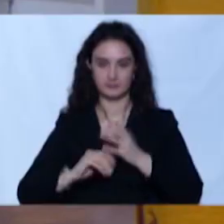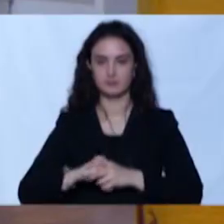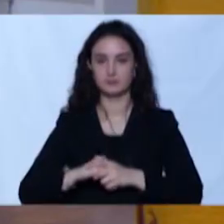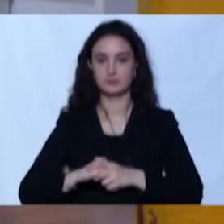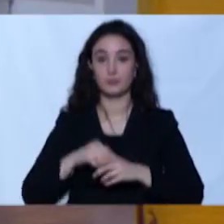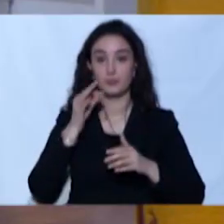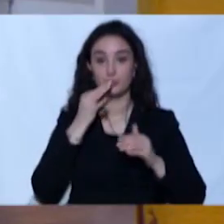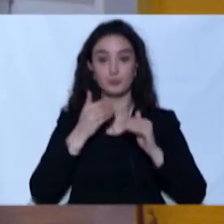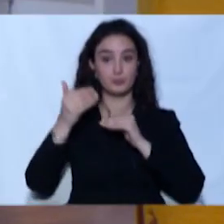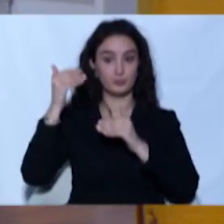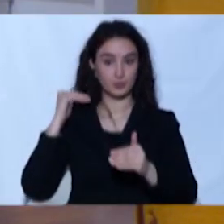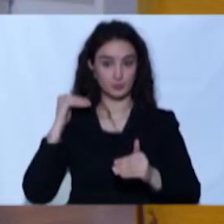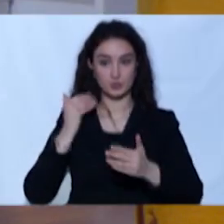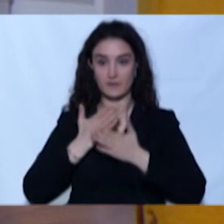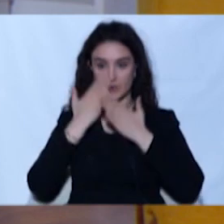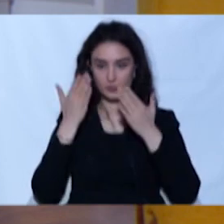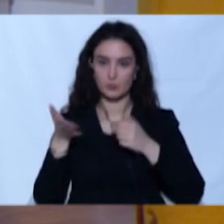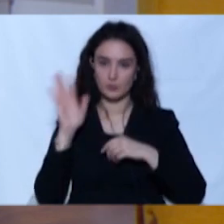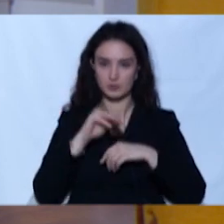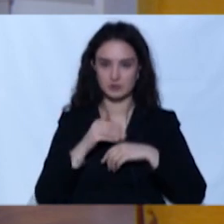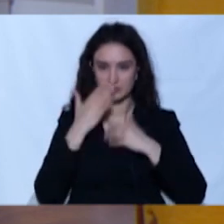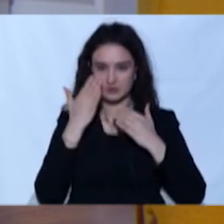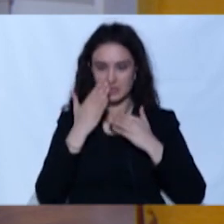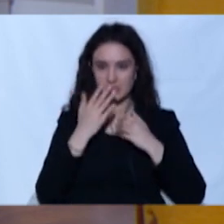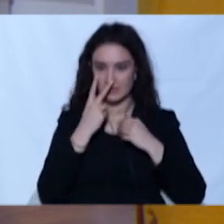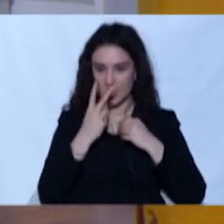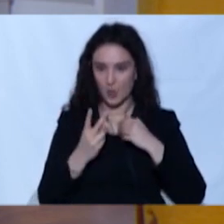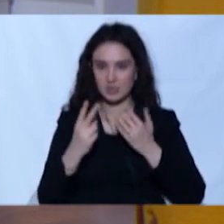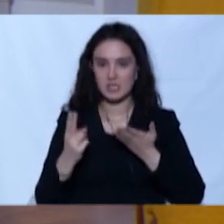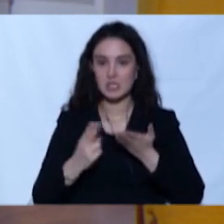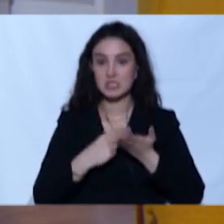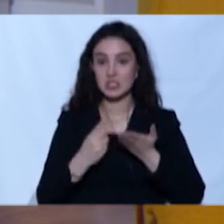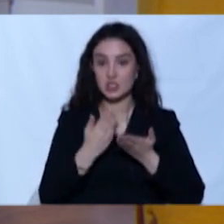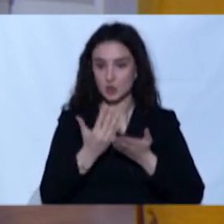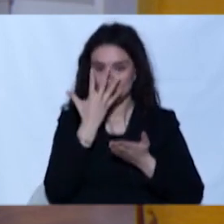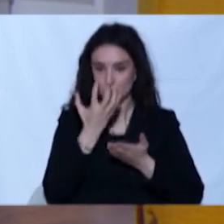Before we read, let's look at a picture of the book.